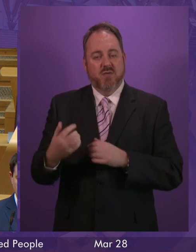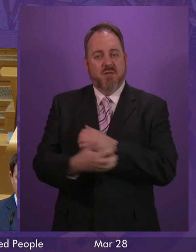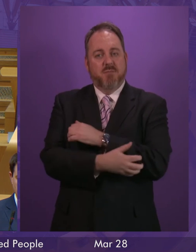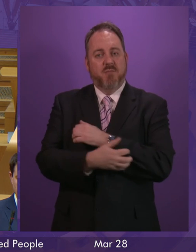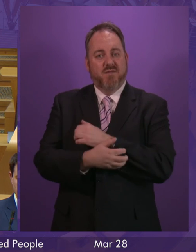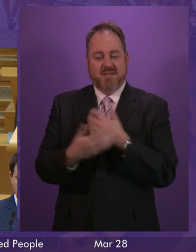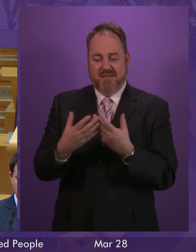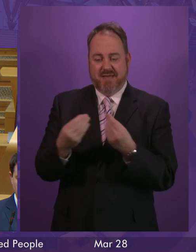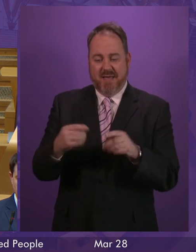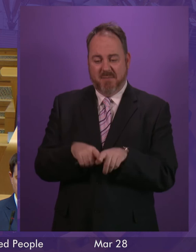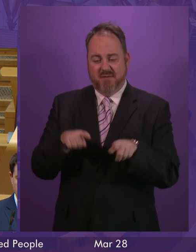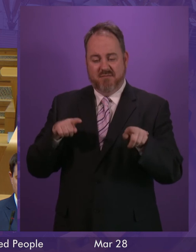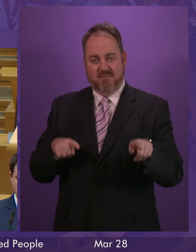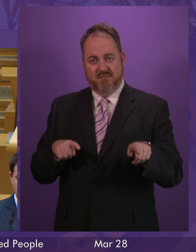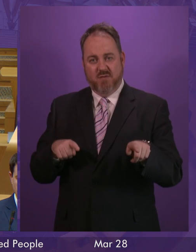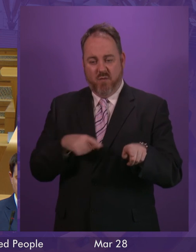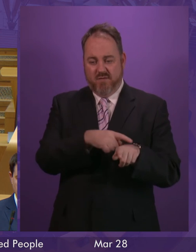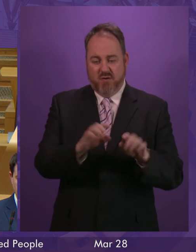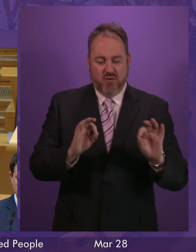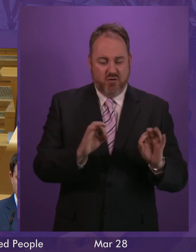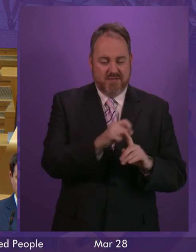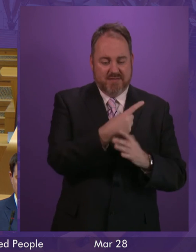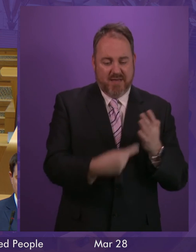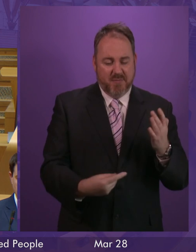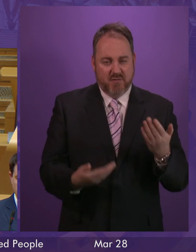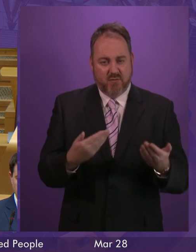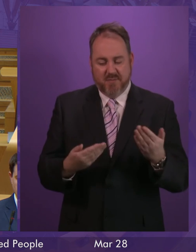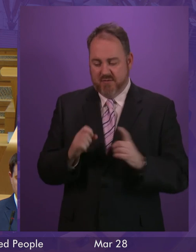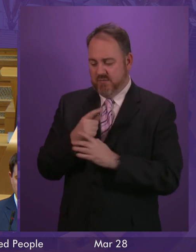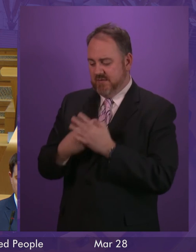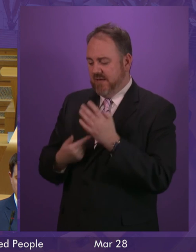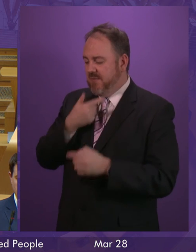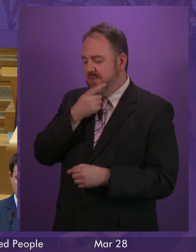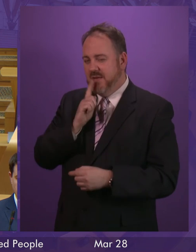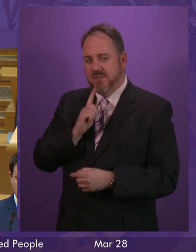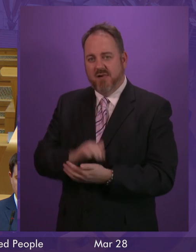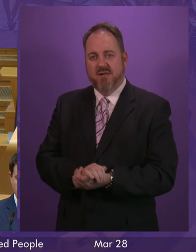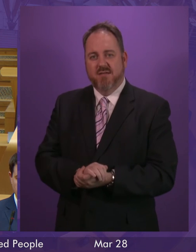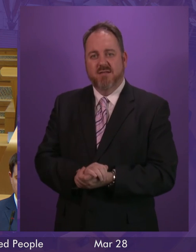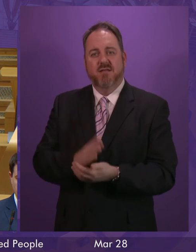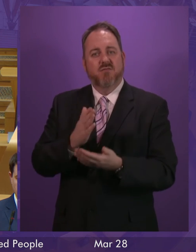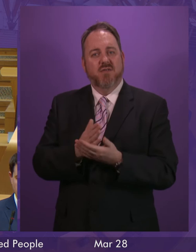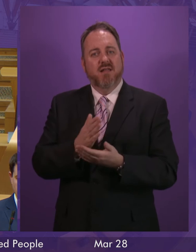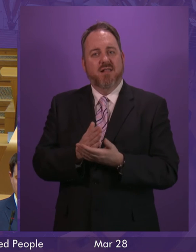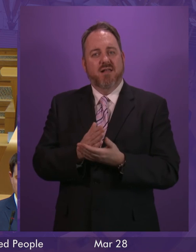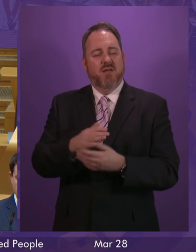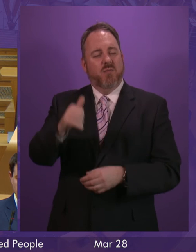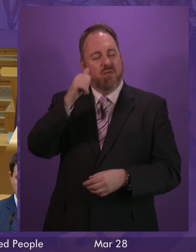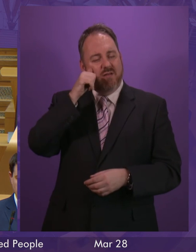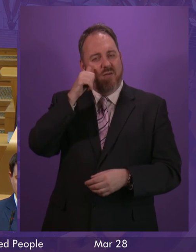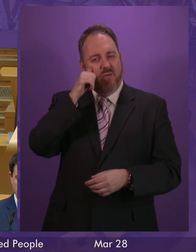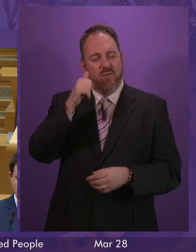between those with disability and those who do not in society and the workplace. And many speakers spoke about the invidious